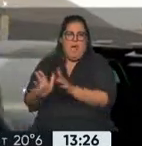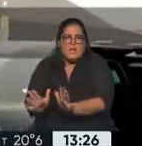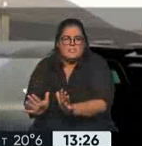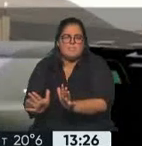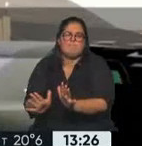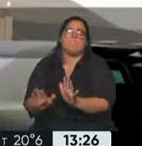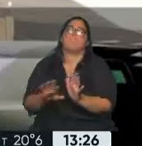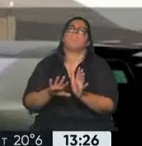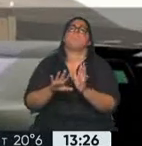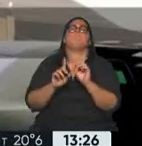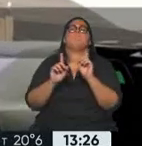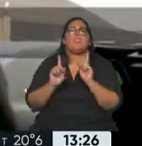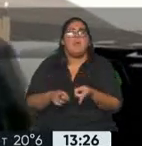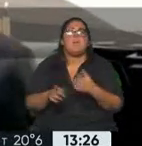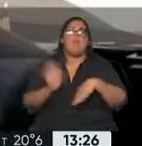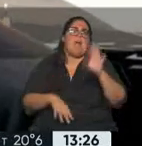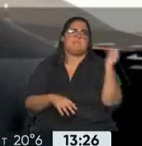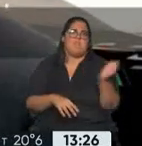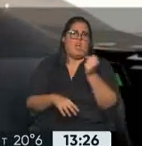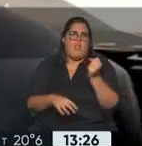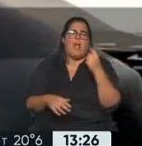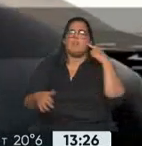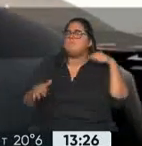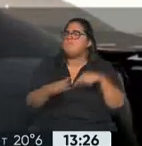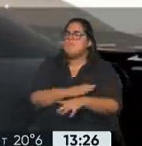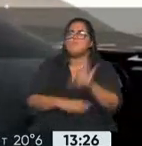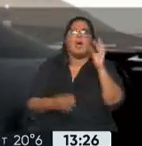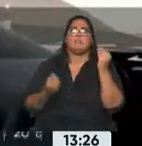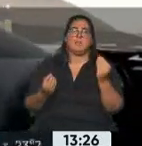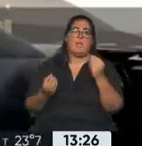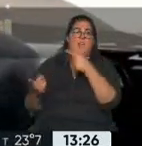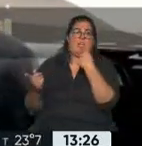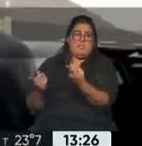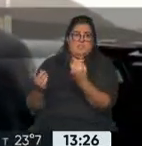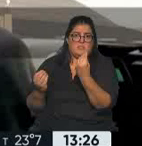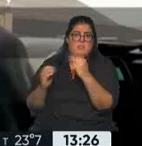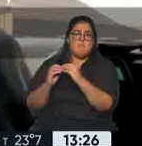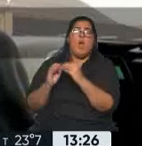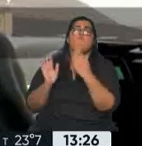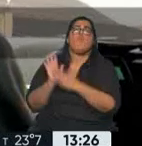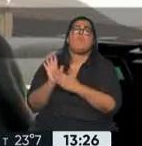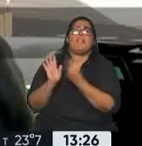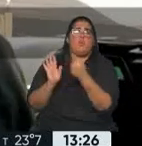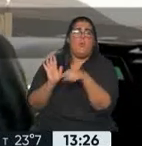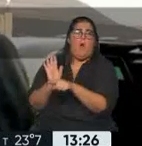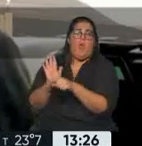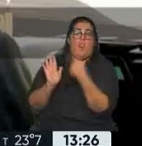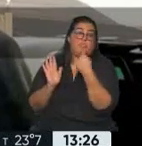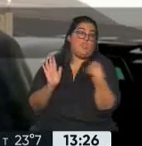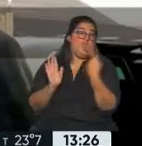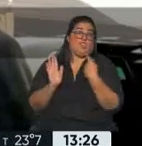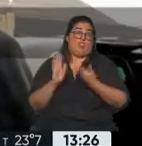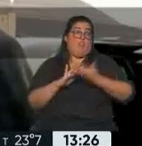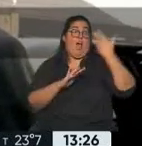more, equally as profound is the rationale used. And it would mean that every other decision